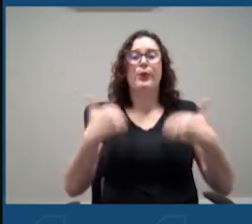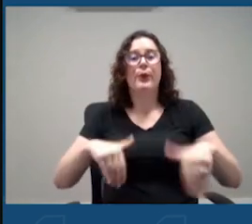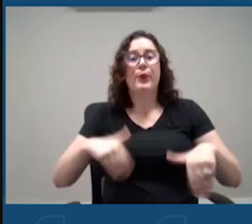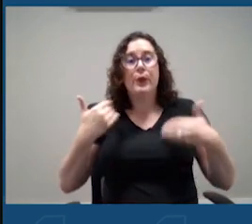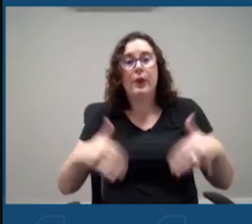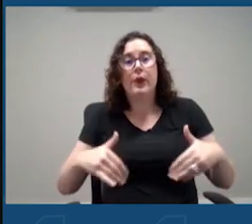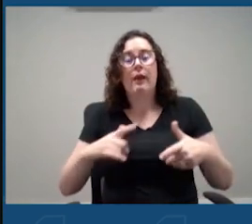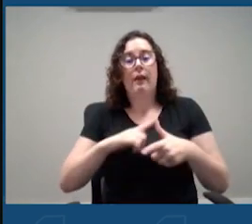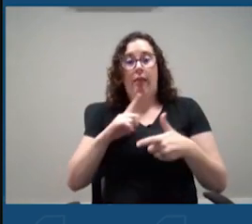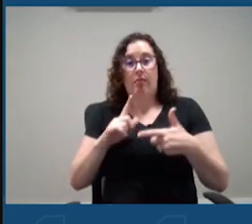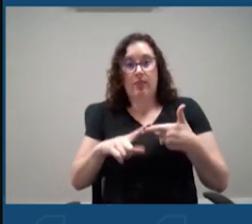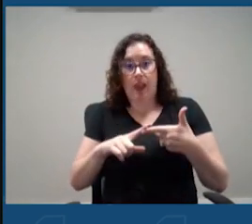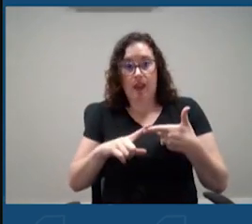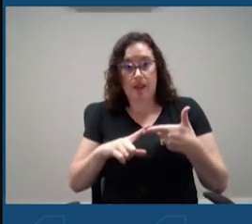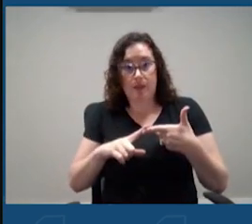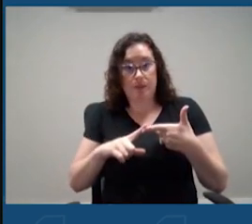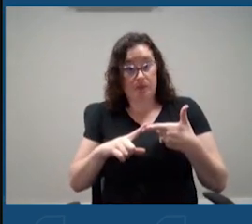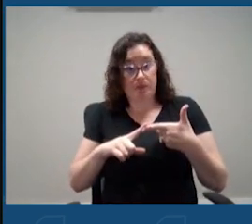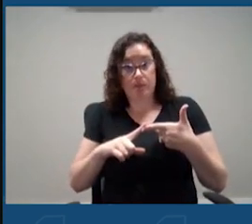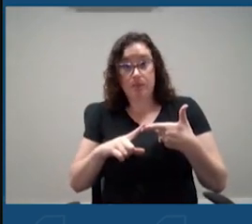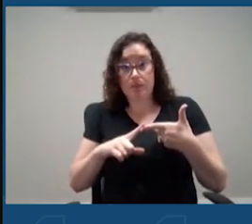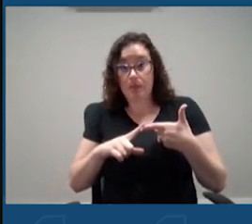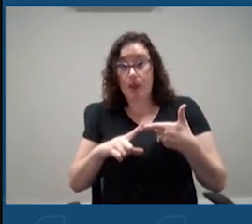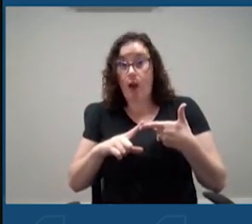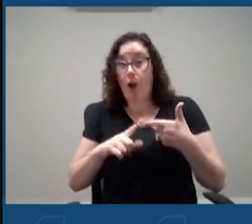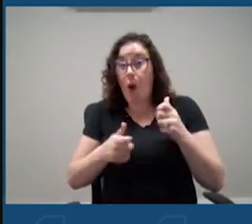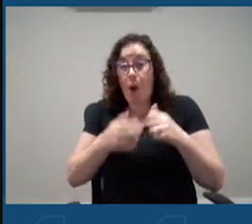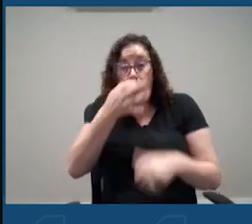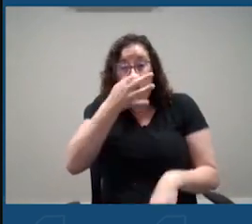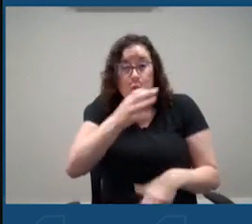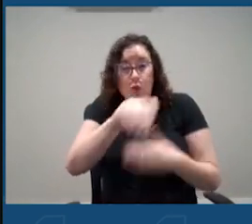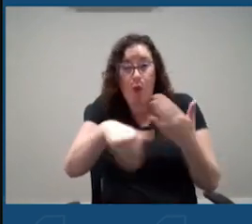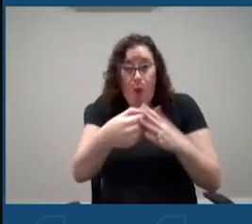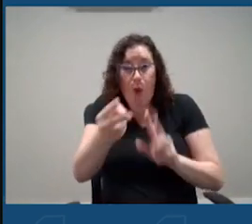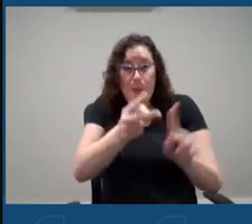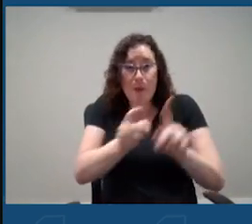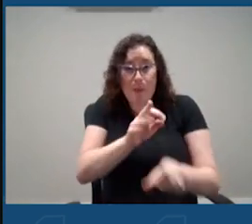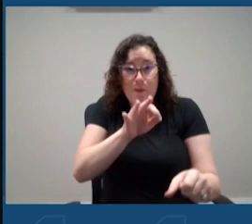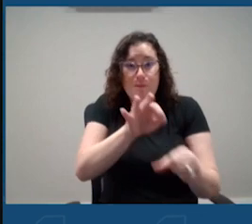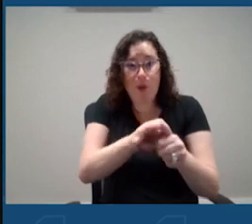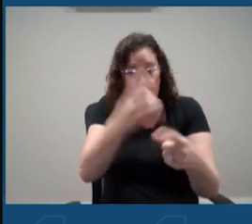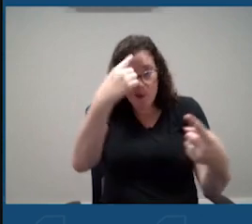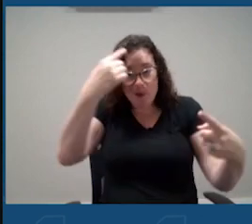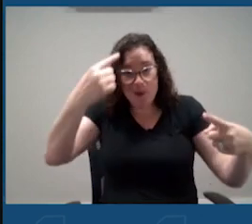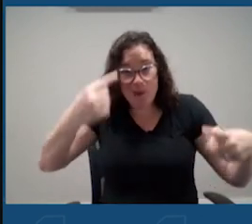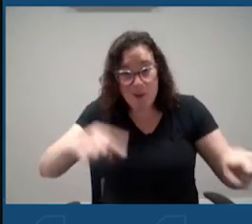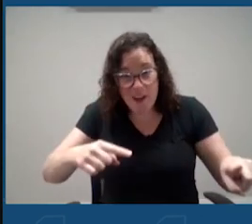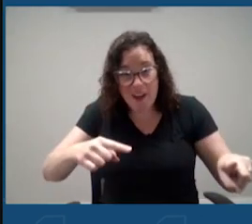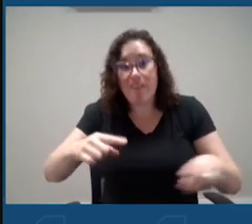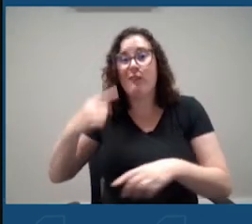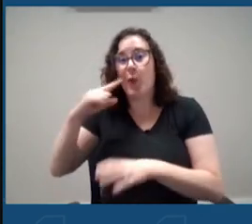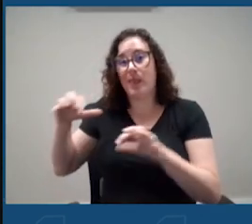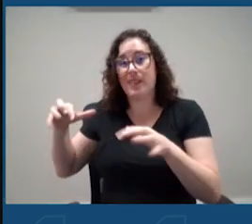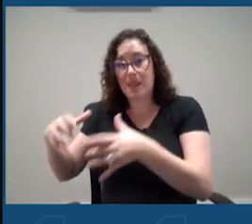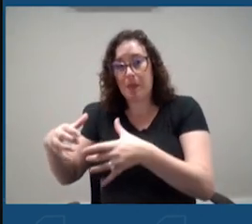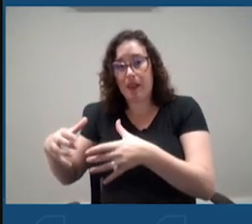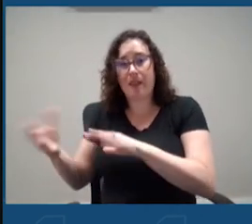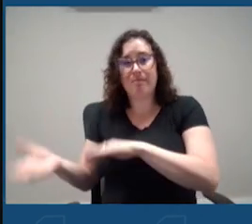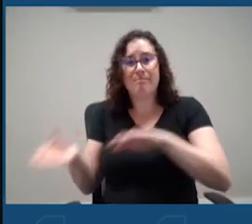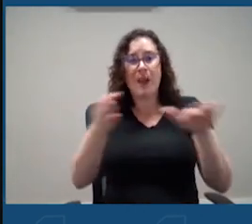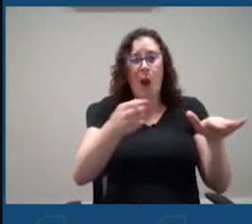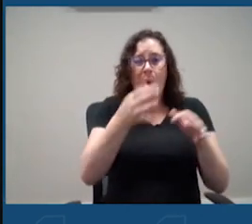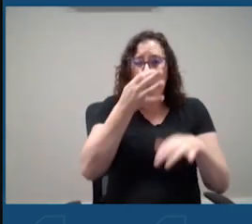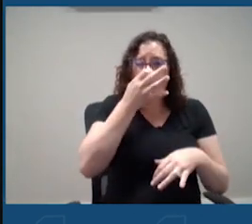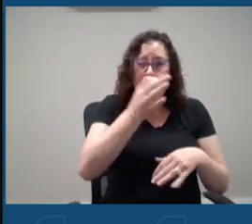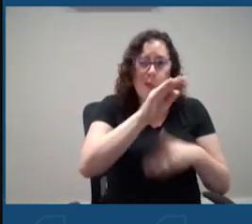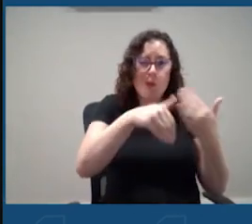passed almost unanimously in the Assembly and unanimously in the Senate. And thanks